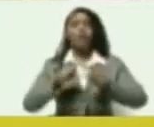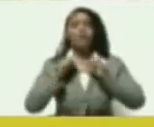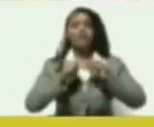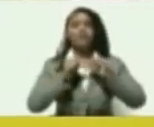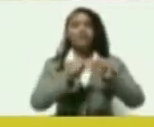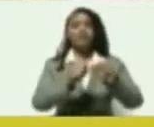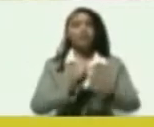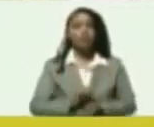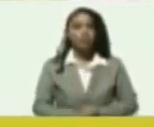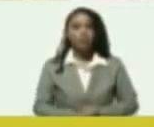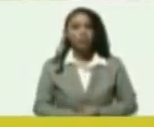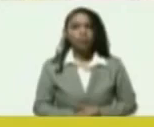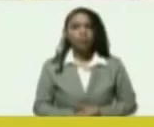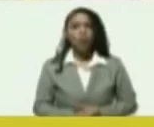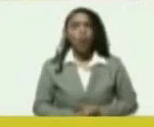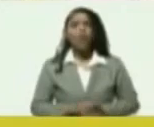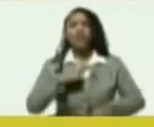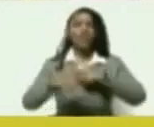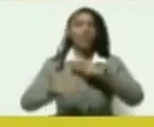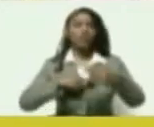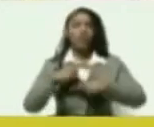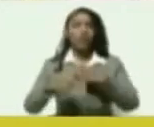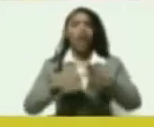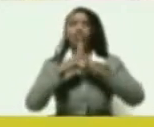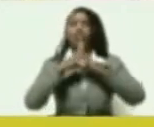And we need a permanent revolutionizing